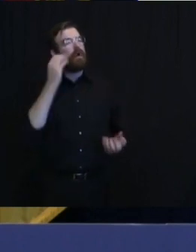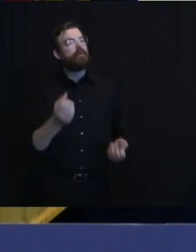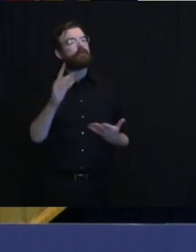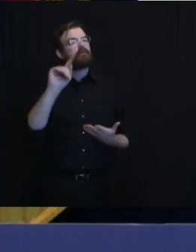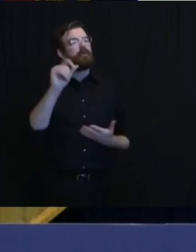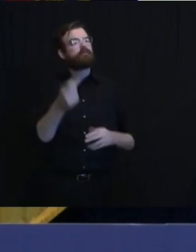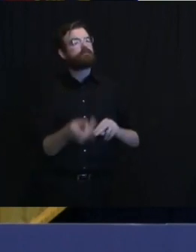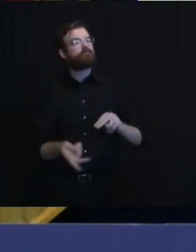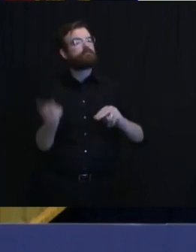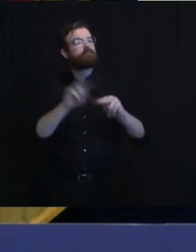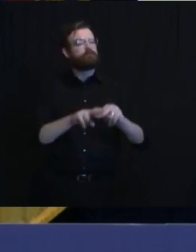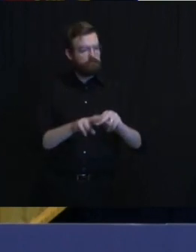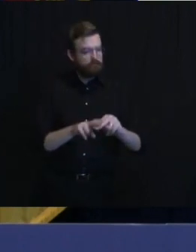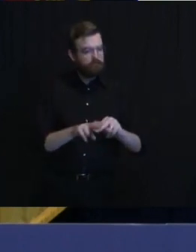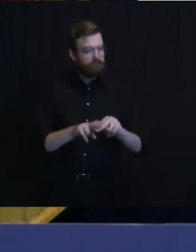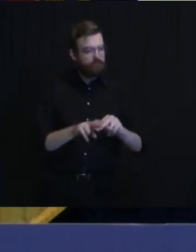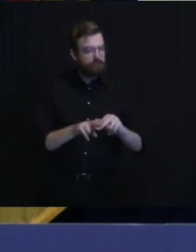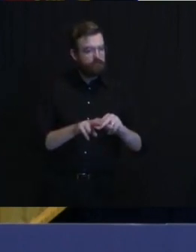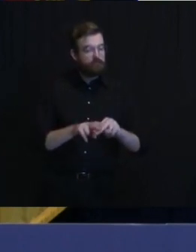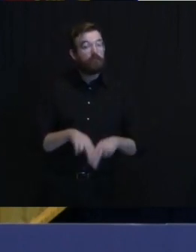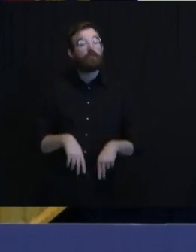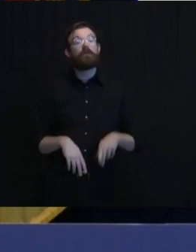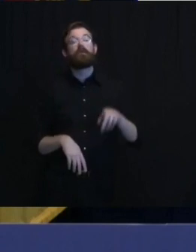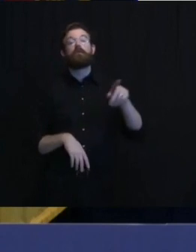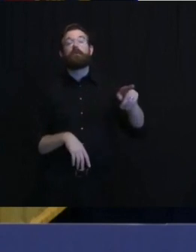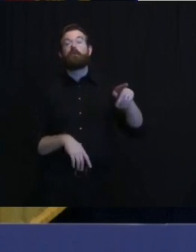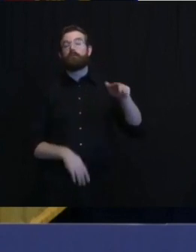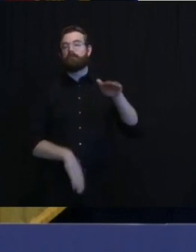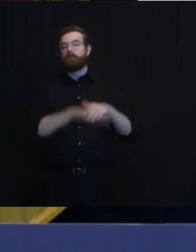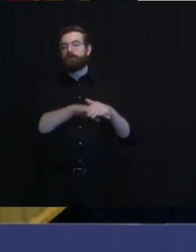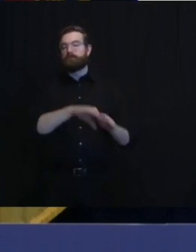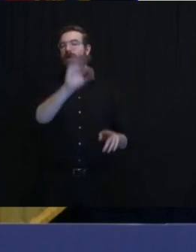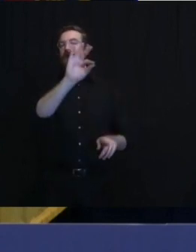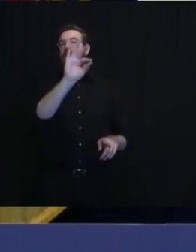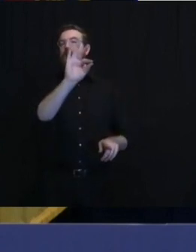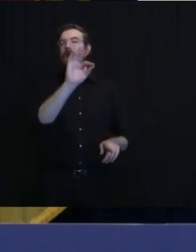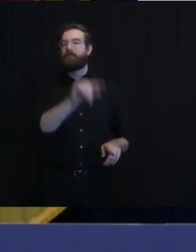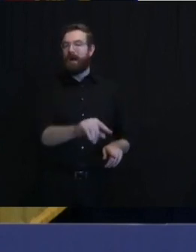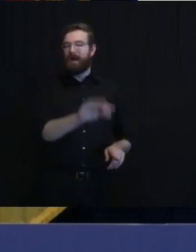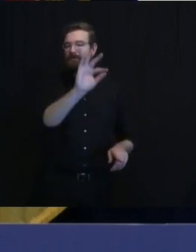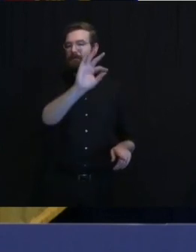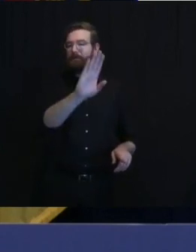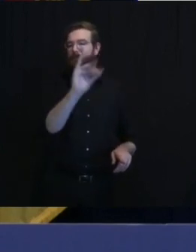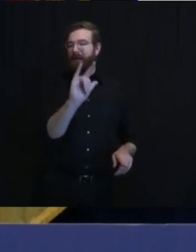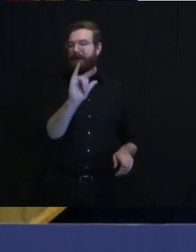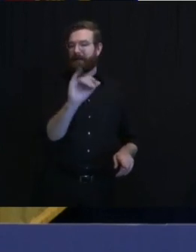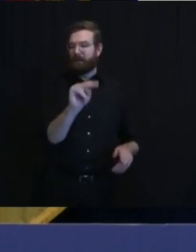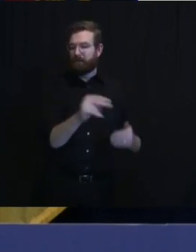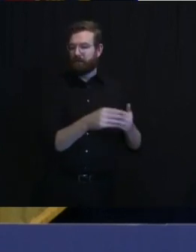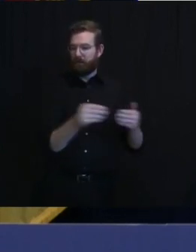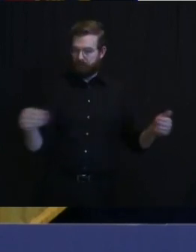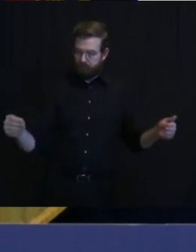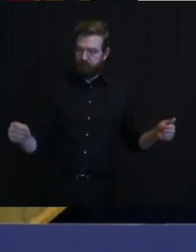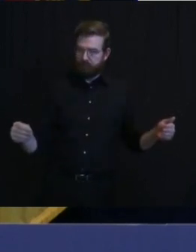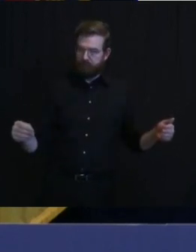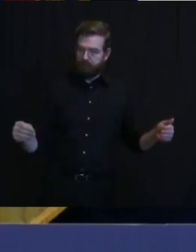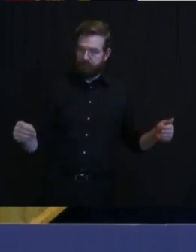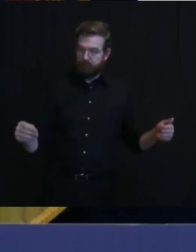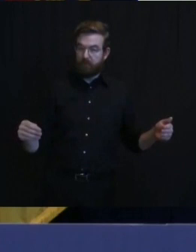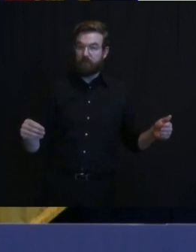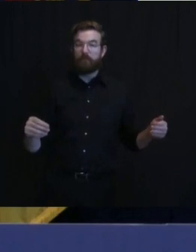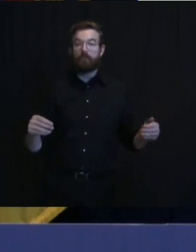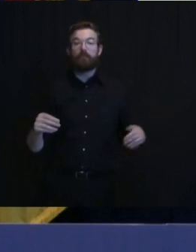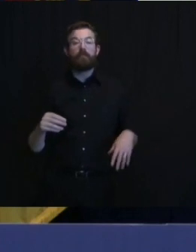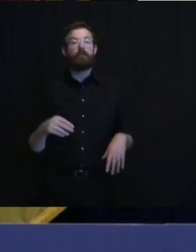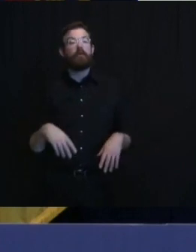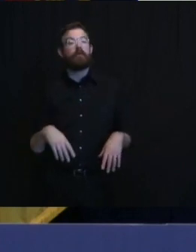not obviate the need for federal cash. I was actually asked in an interview this morning, Elise, what I thought the hole was in New